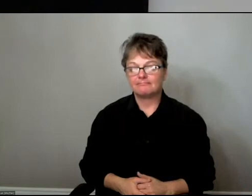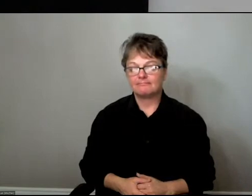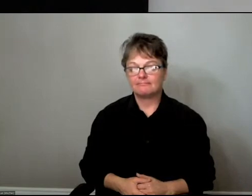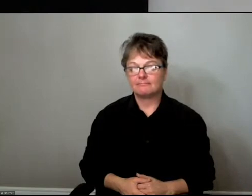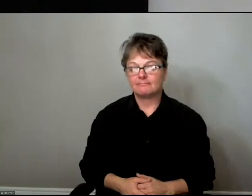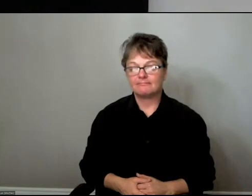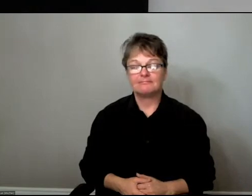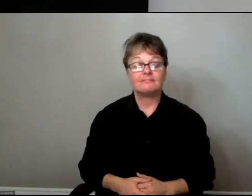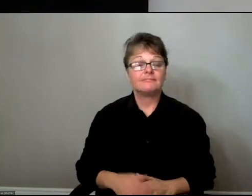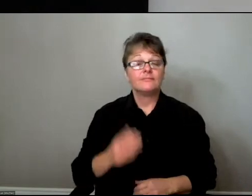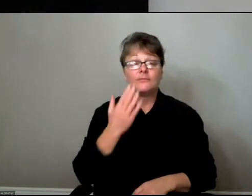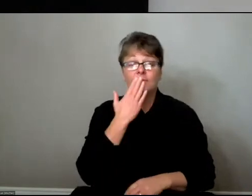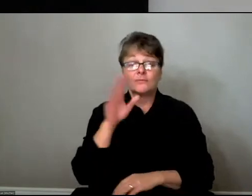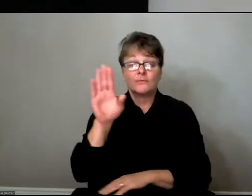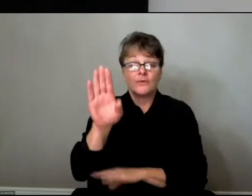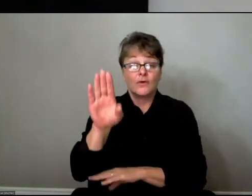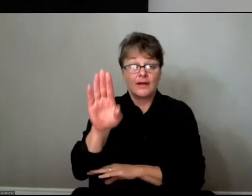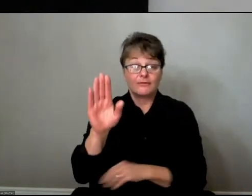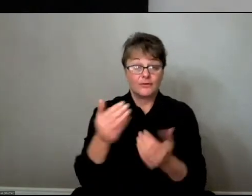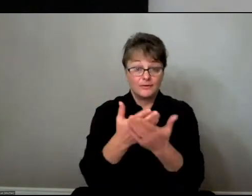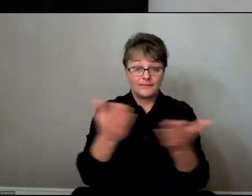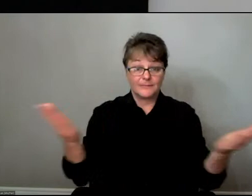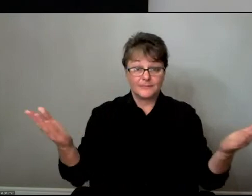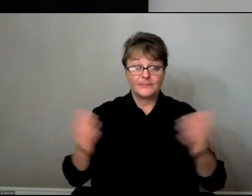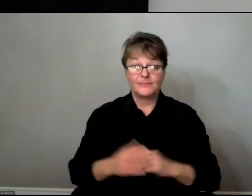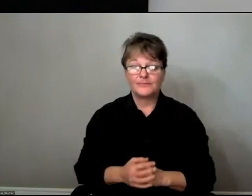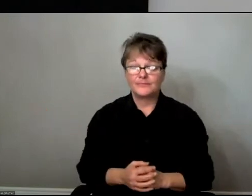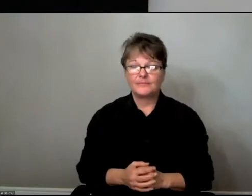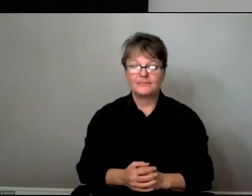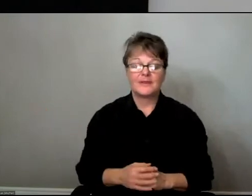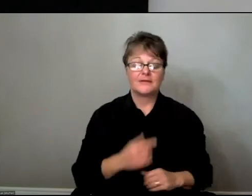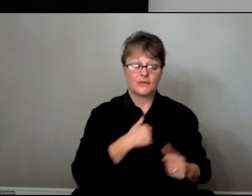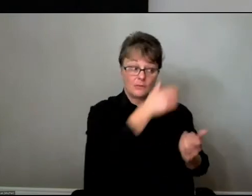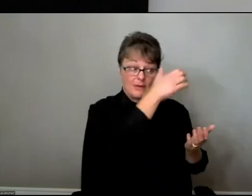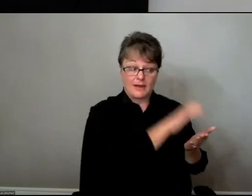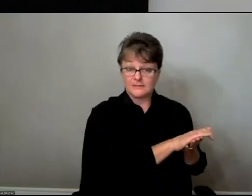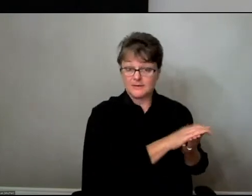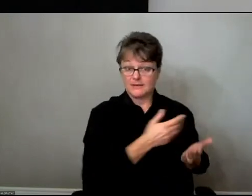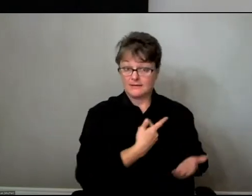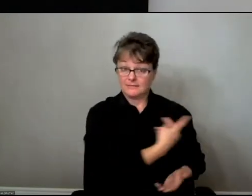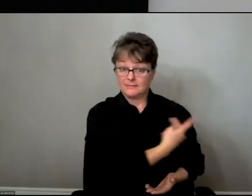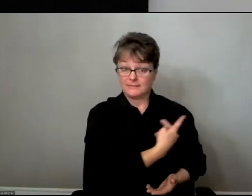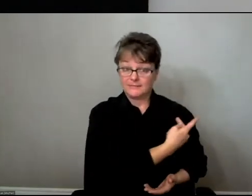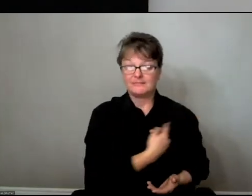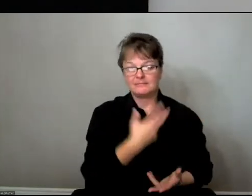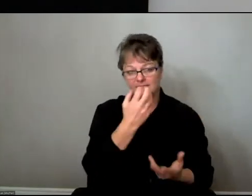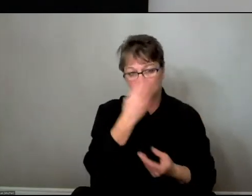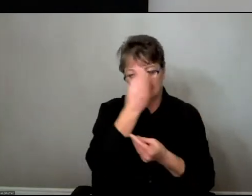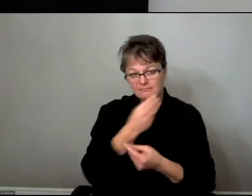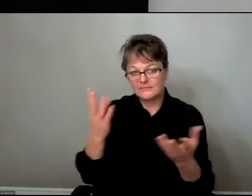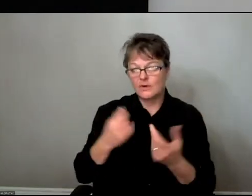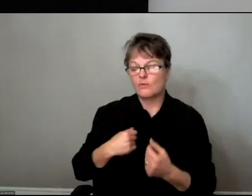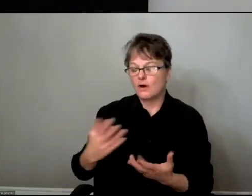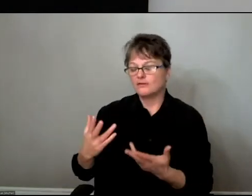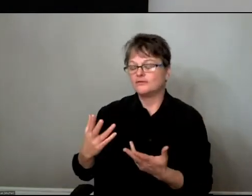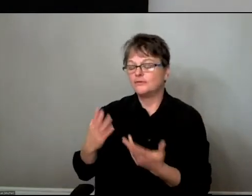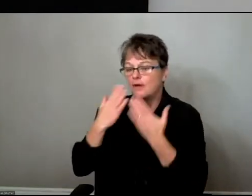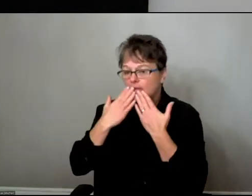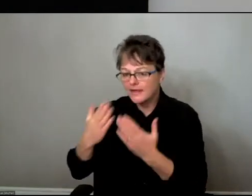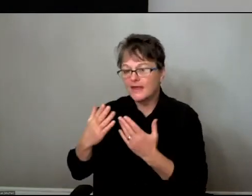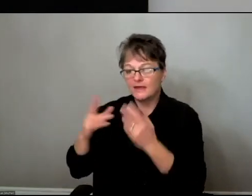Good afternoon, everyone. On behalf of my husband and myself, I want to thank the Honourable Premier Andrew